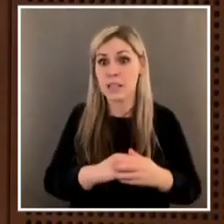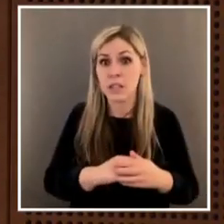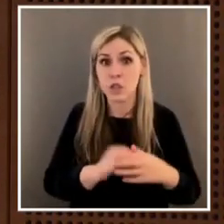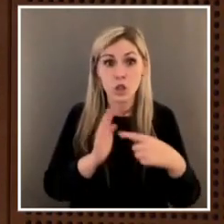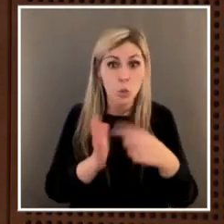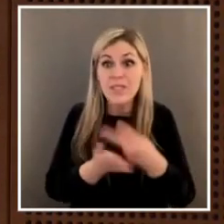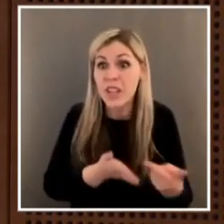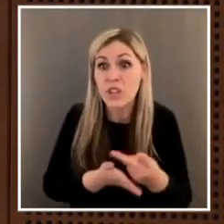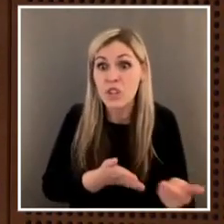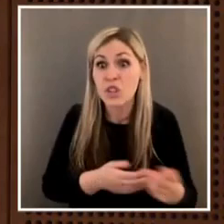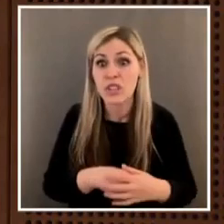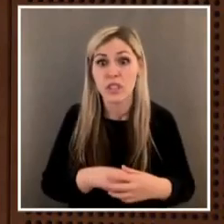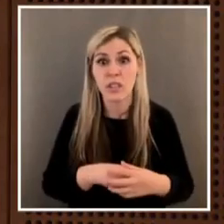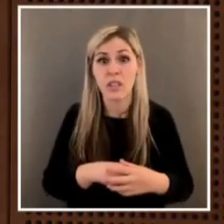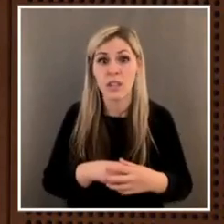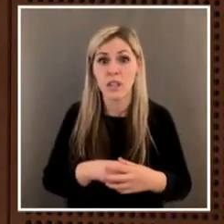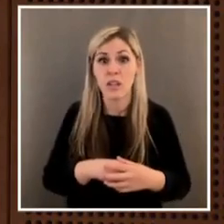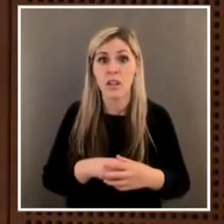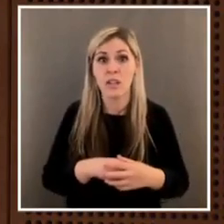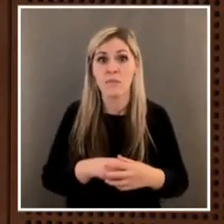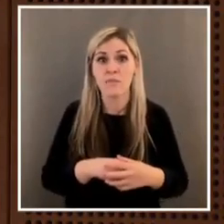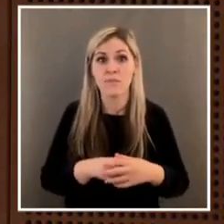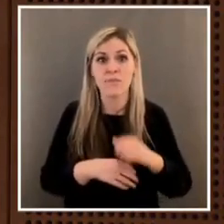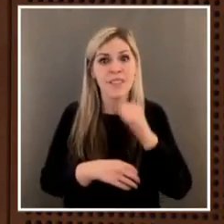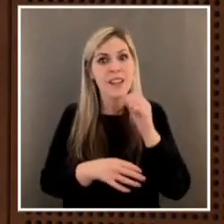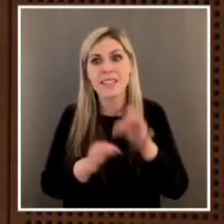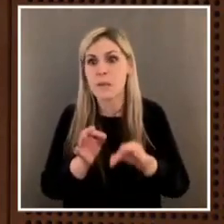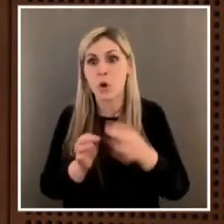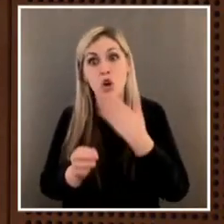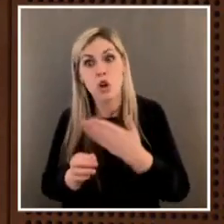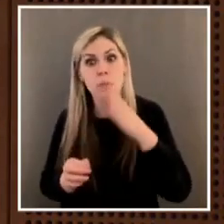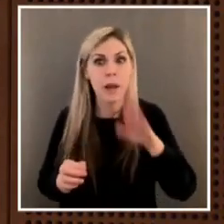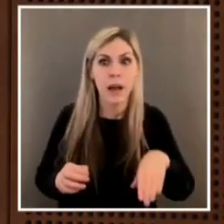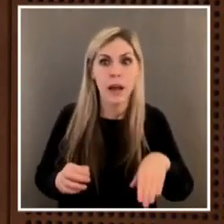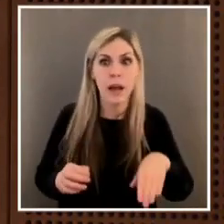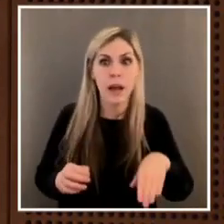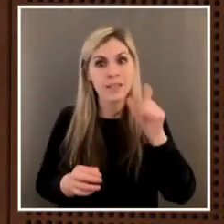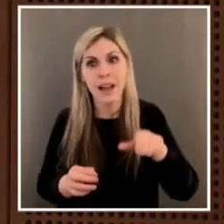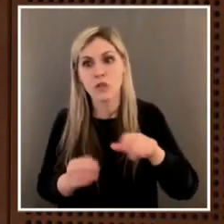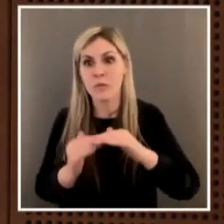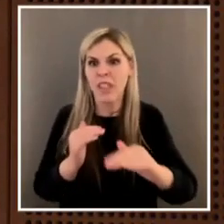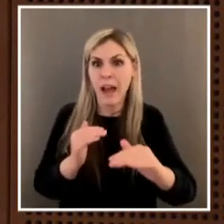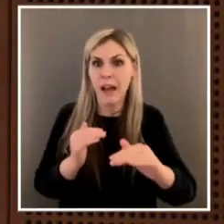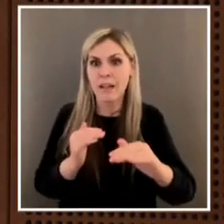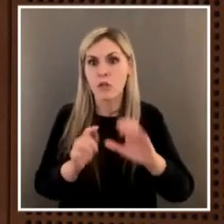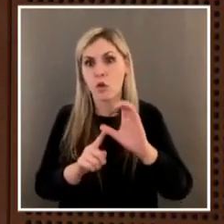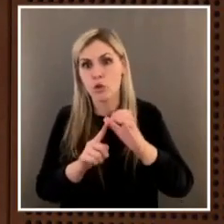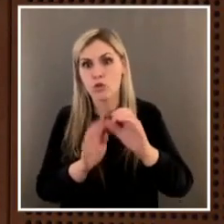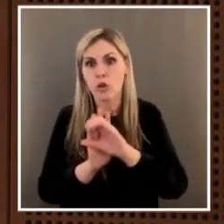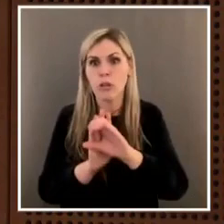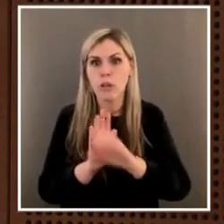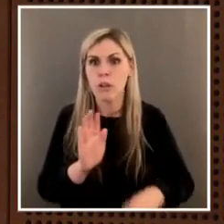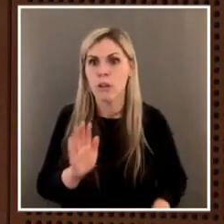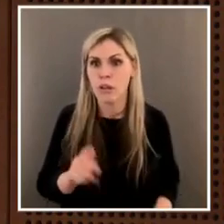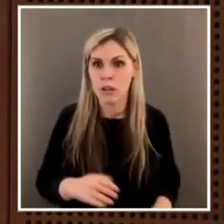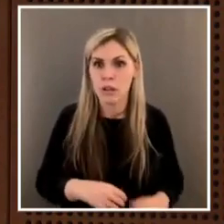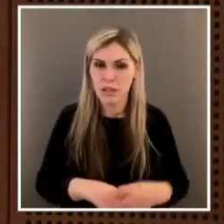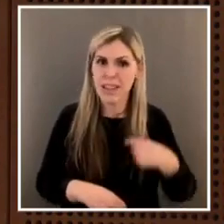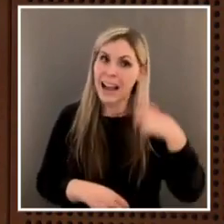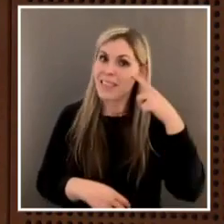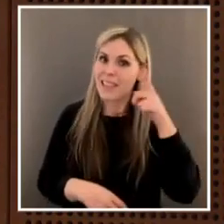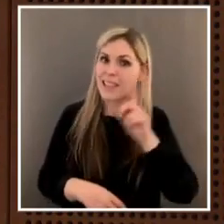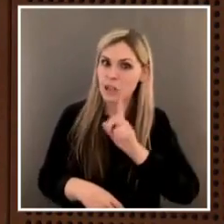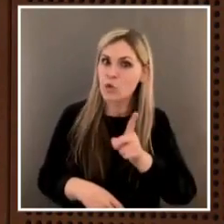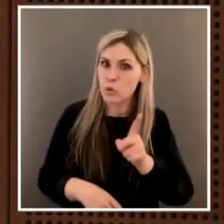failures. And it's not doesn't have to be just one flat image. And I think that's true, actually,